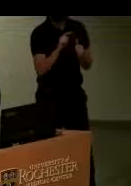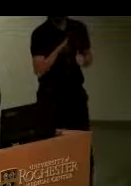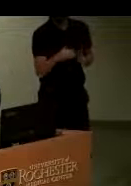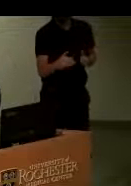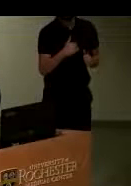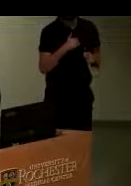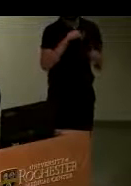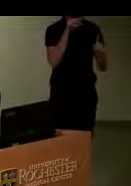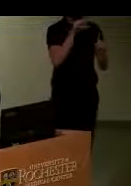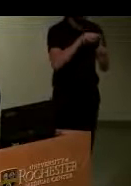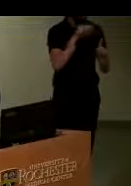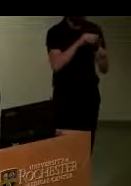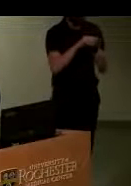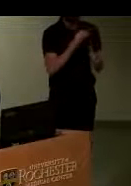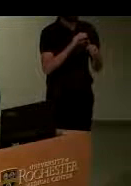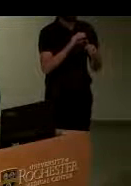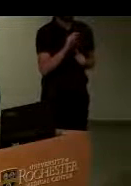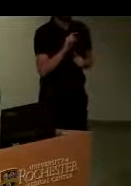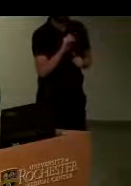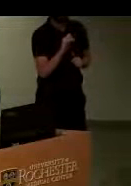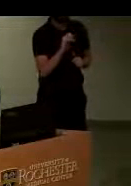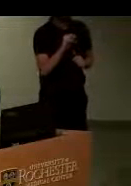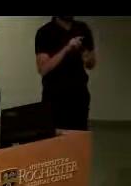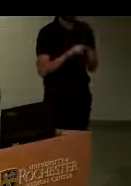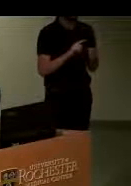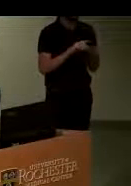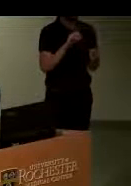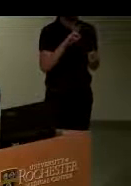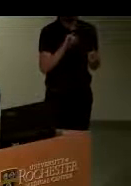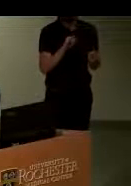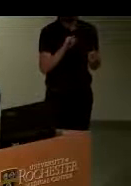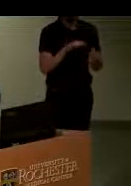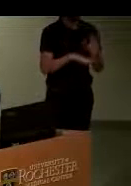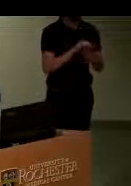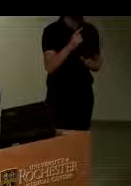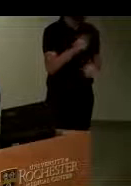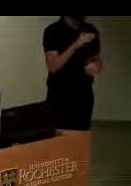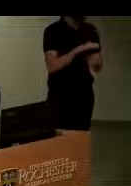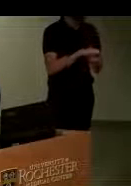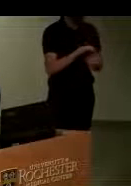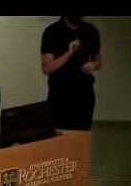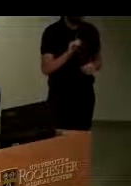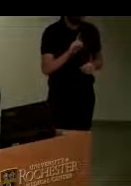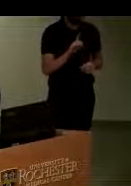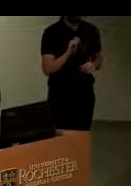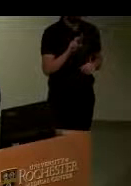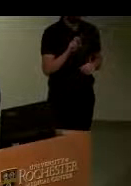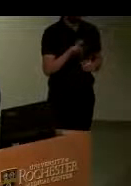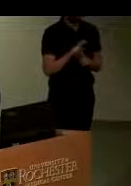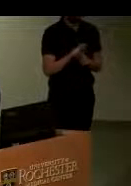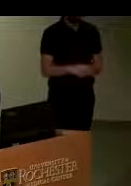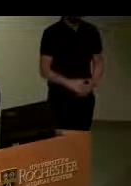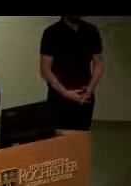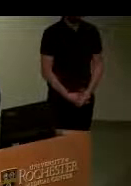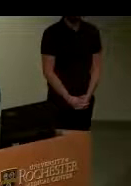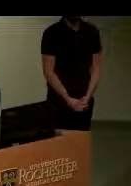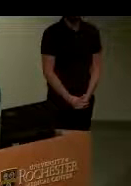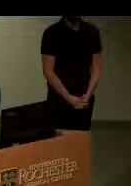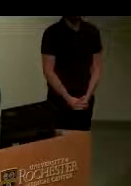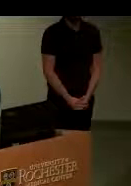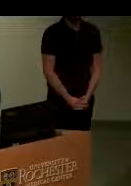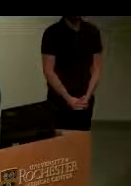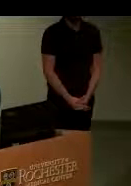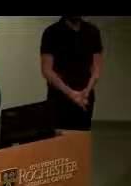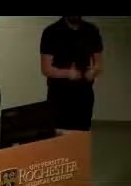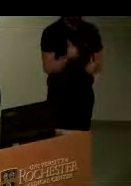radiology round. It may be CAT scans and MRIs. It's finding something on the cadaver. And every